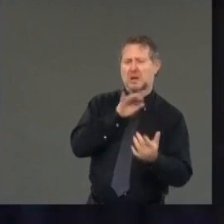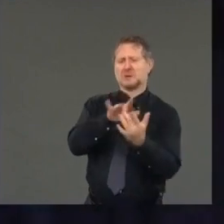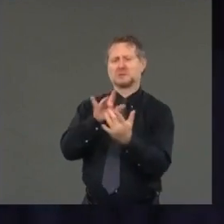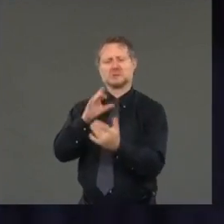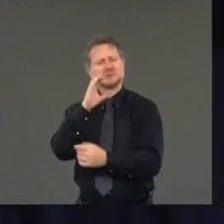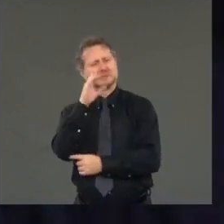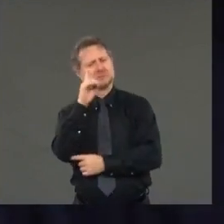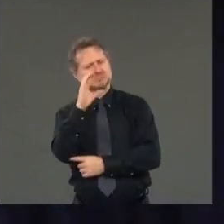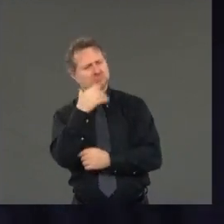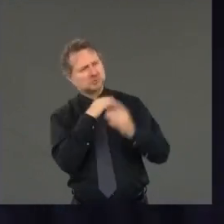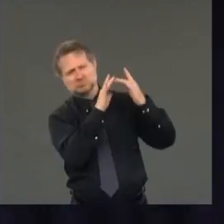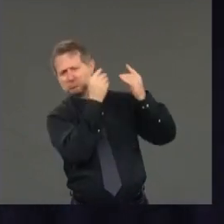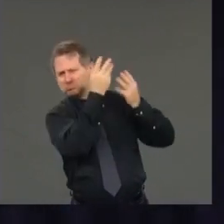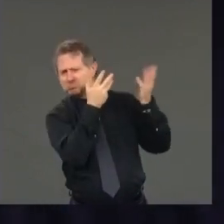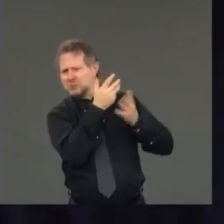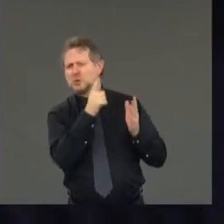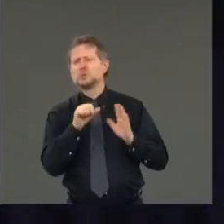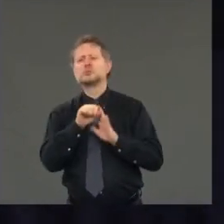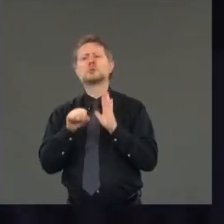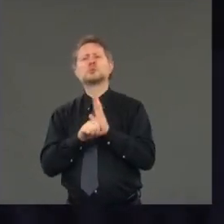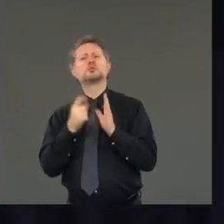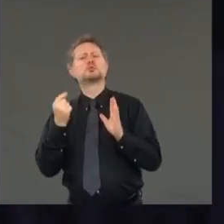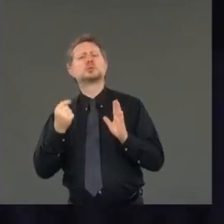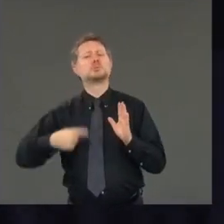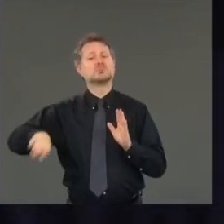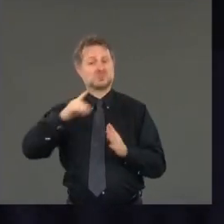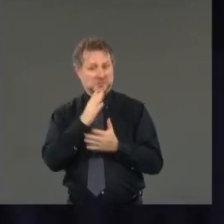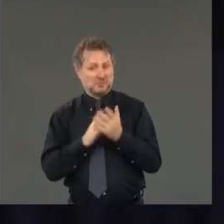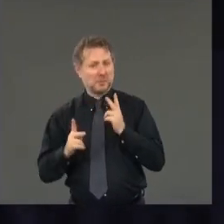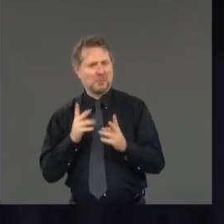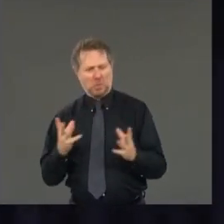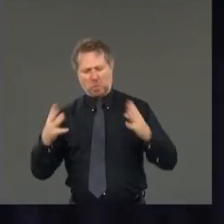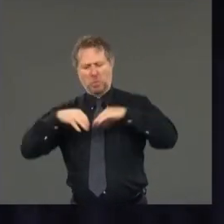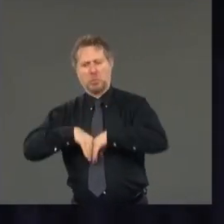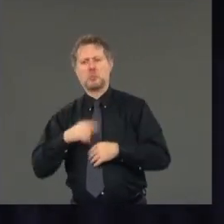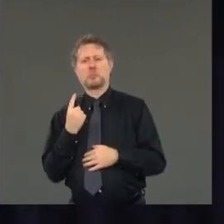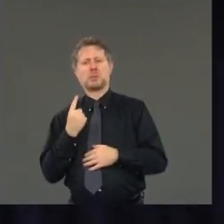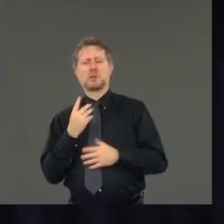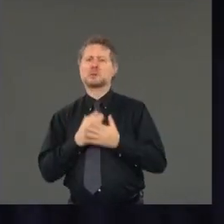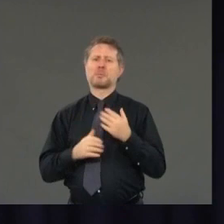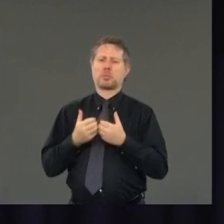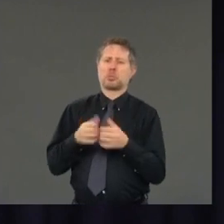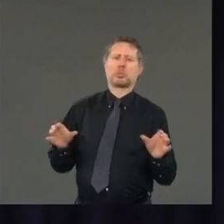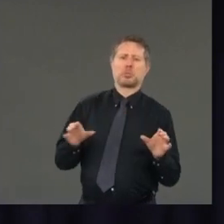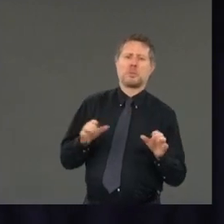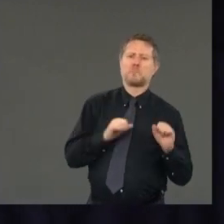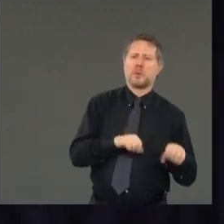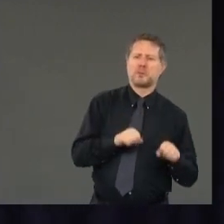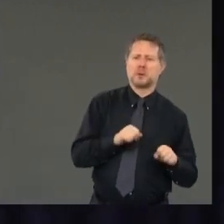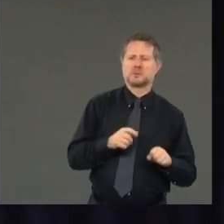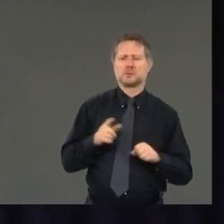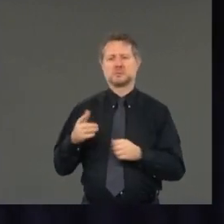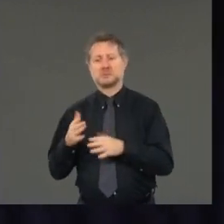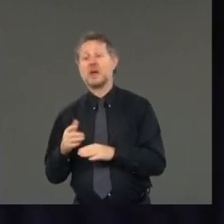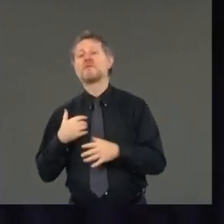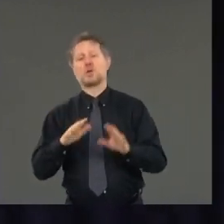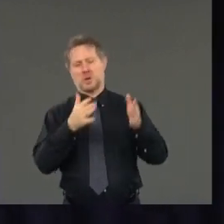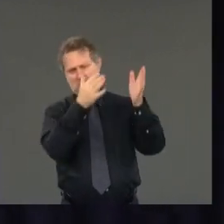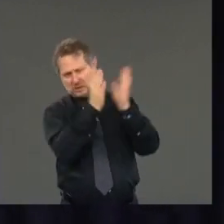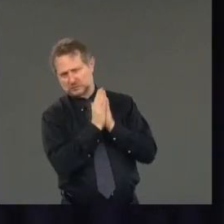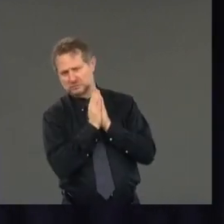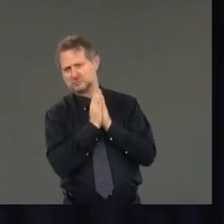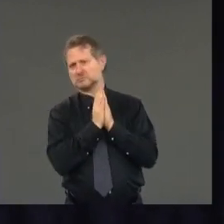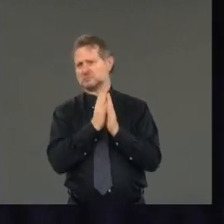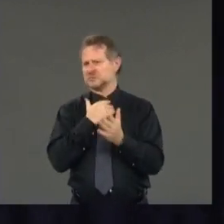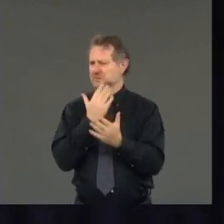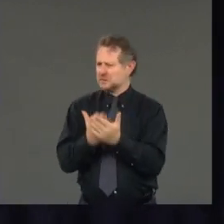what is going on in other states where some merge and some don't. So just what the governor mentioned here is that we asked some confirmed, some